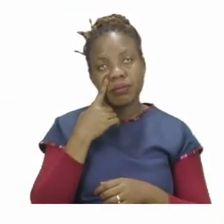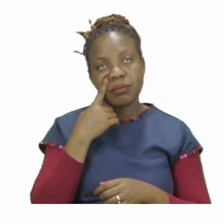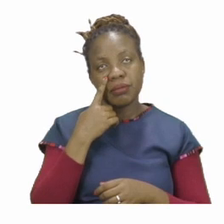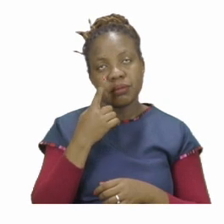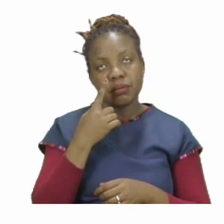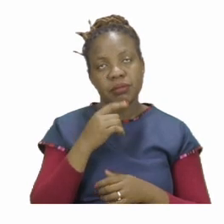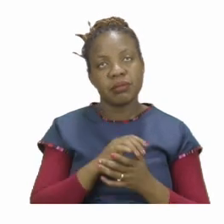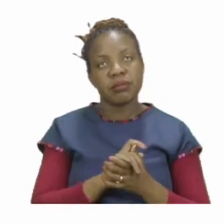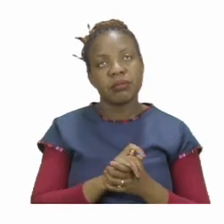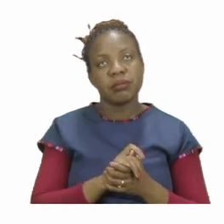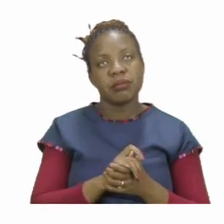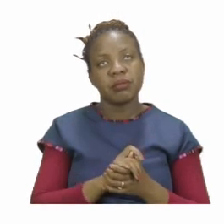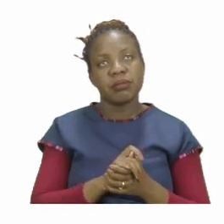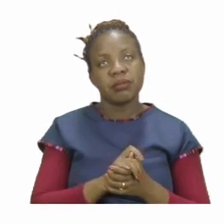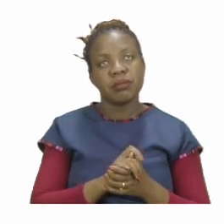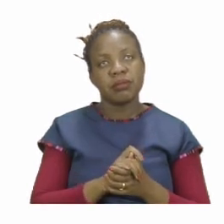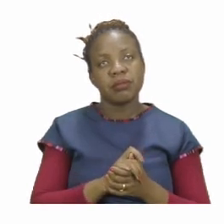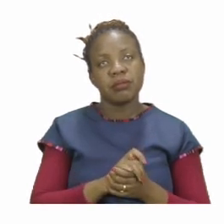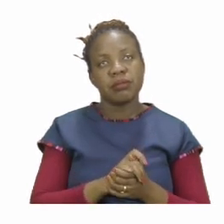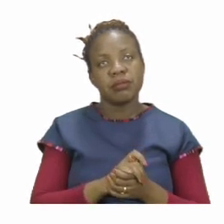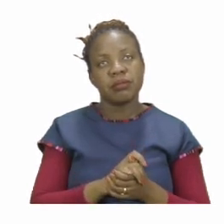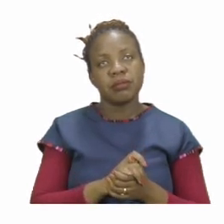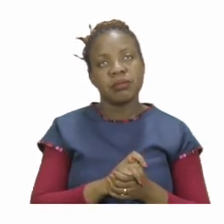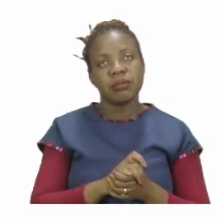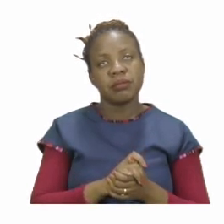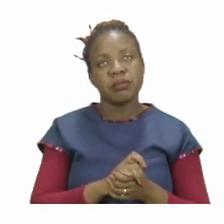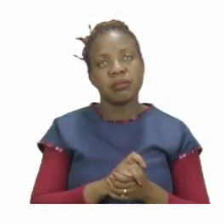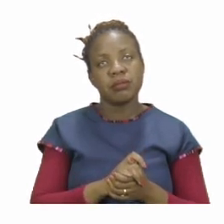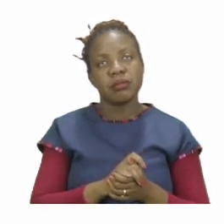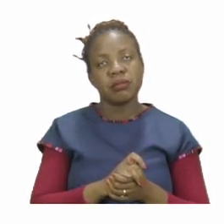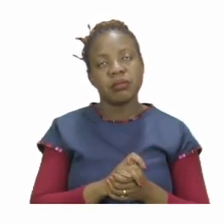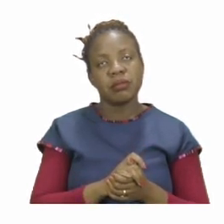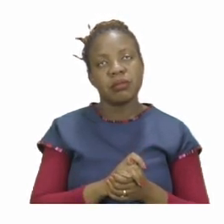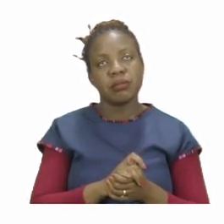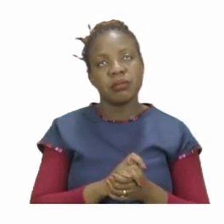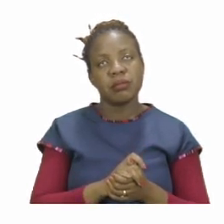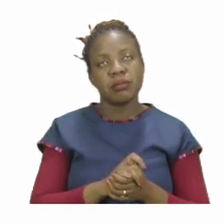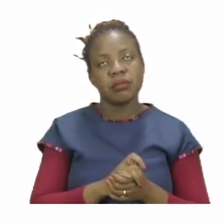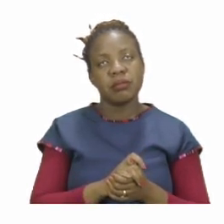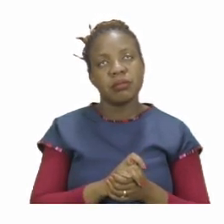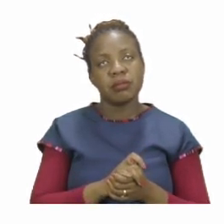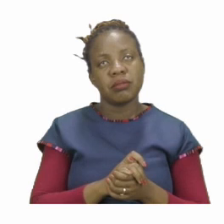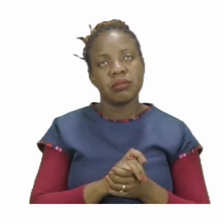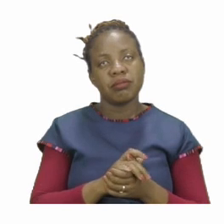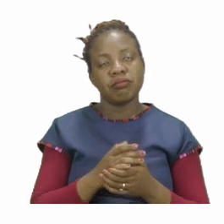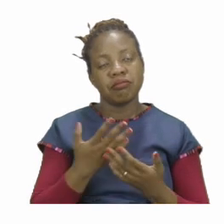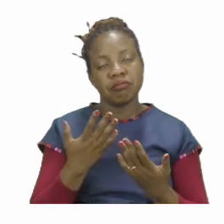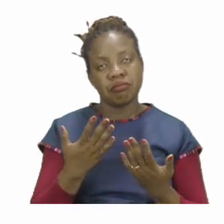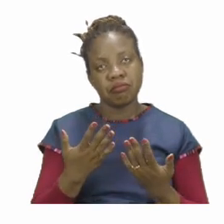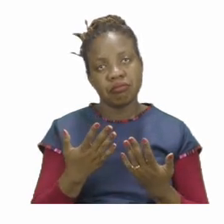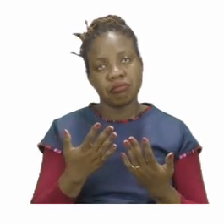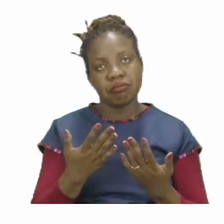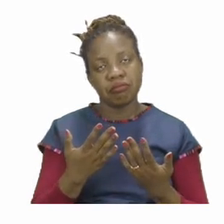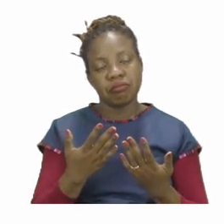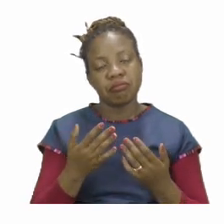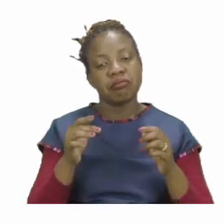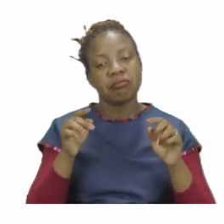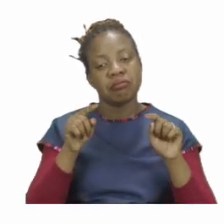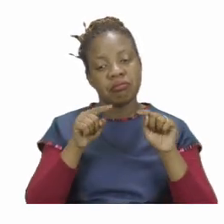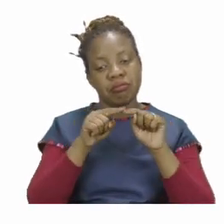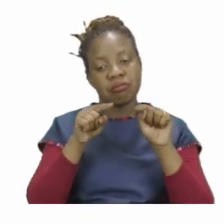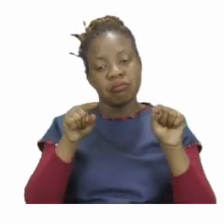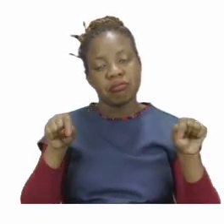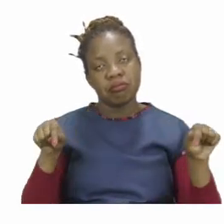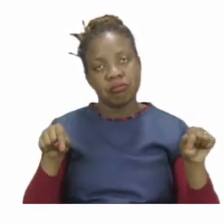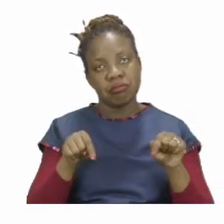little block given to you, and then it says you need to make use of bottle tops to measure the